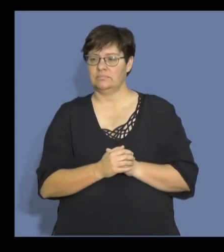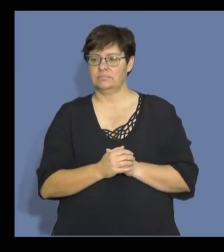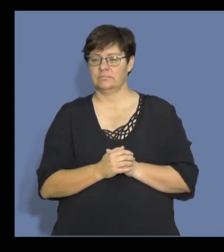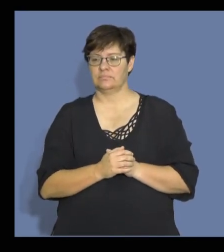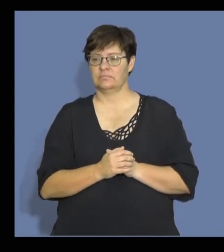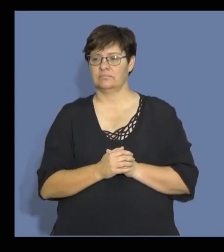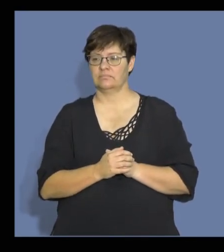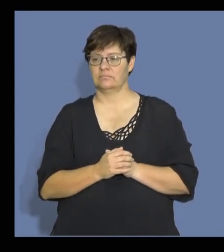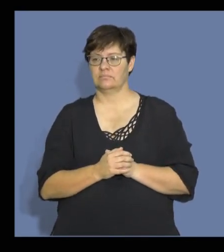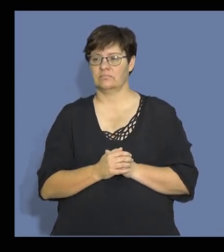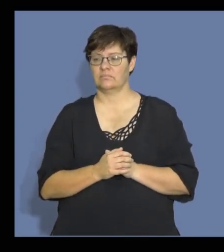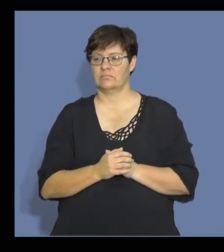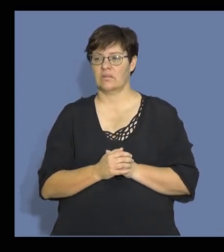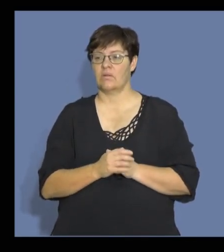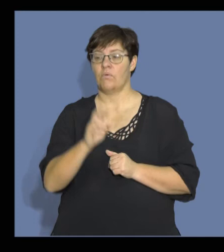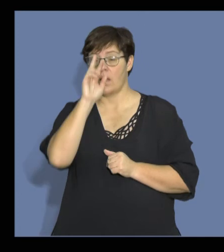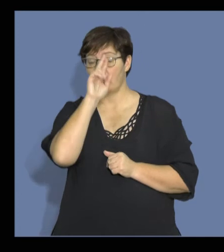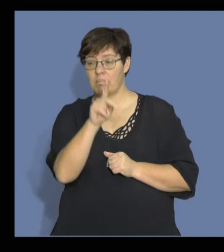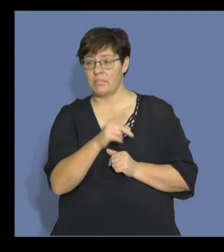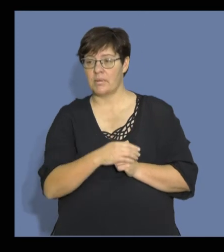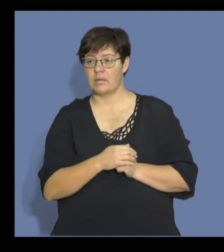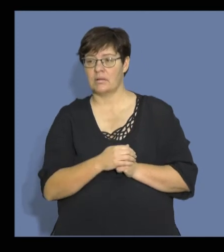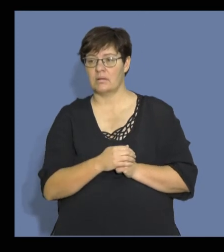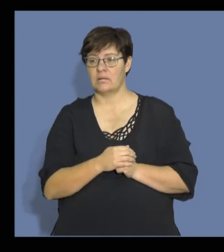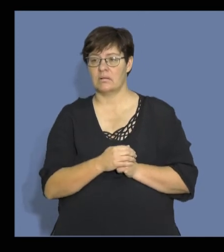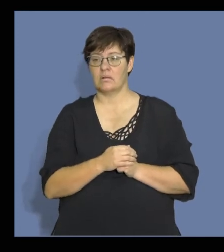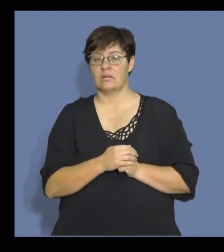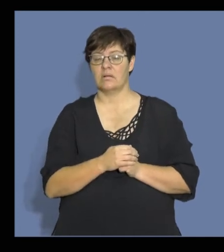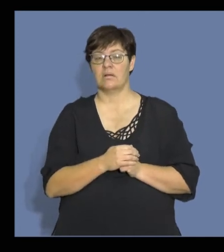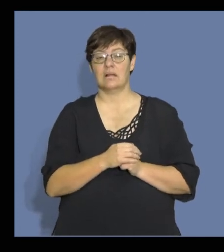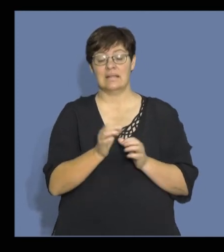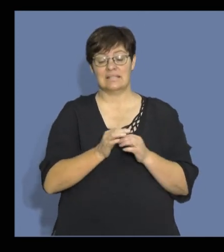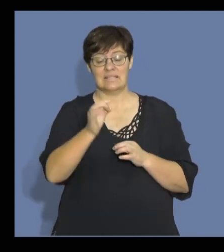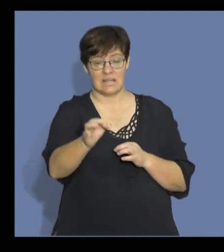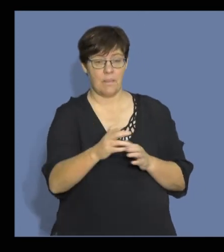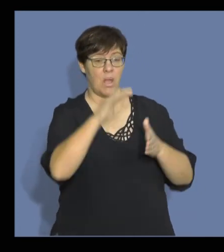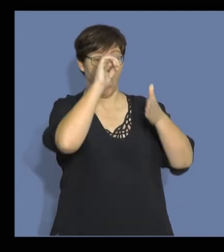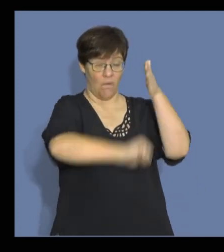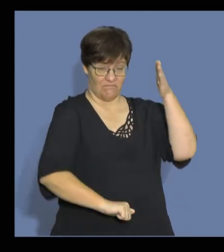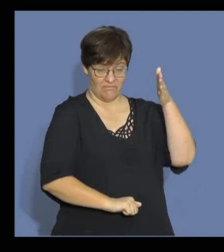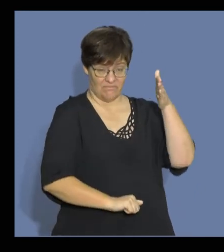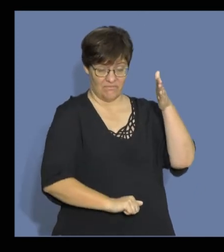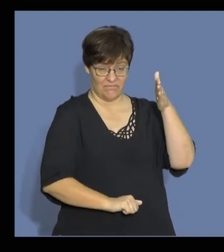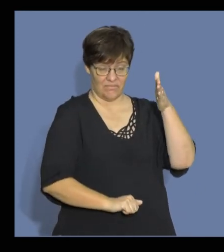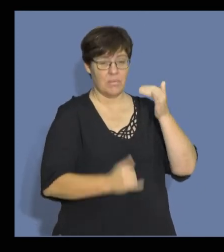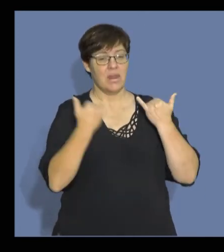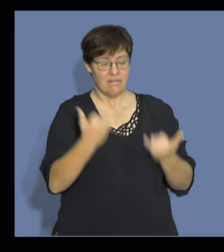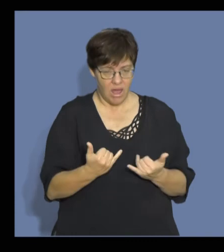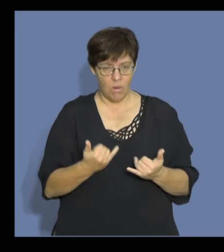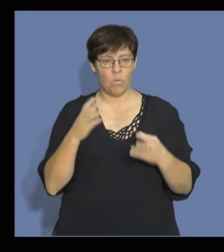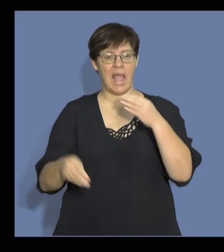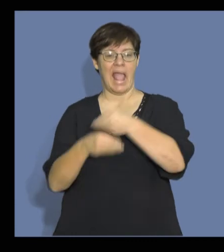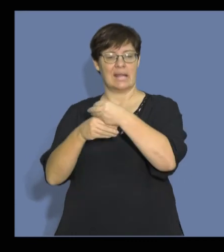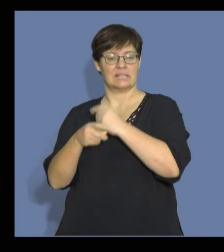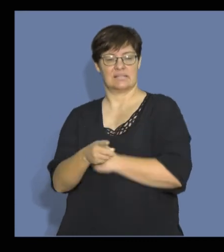of the ink here, what's important for us to recognize is in the distance formula, I was subtracting the x coordinates, but